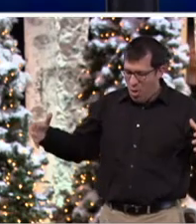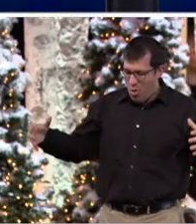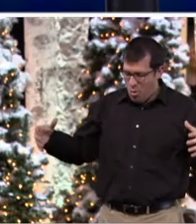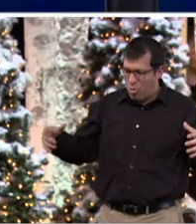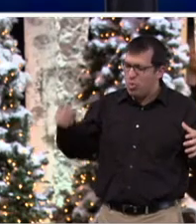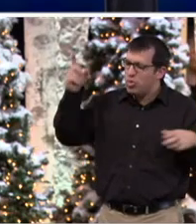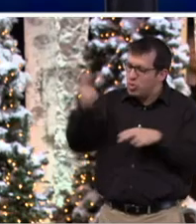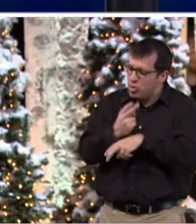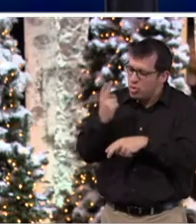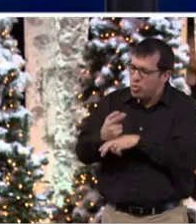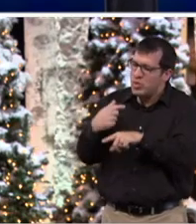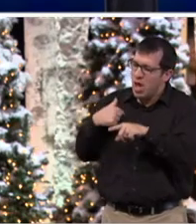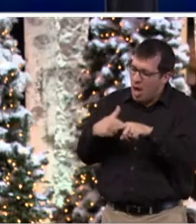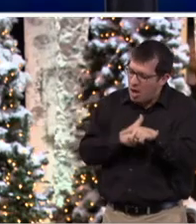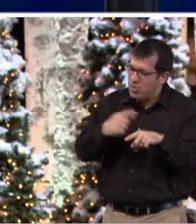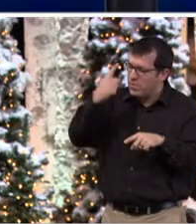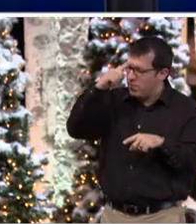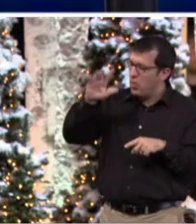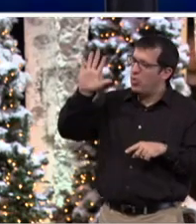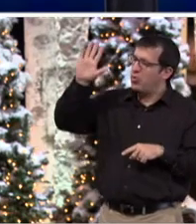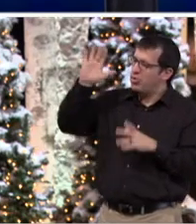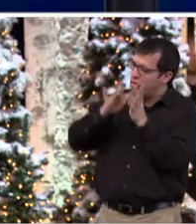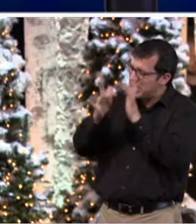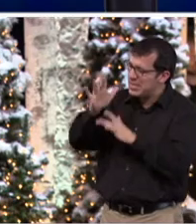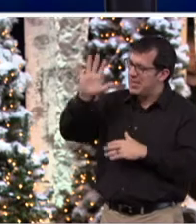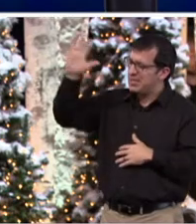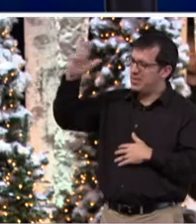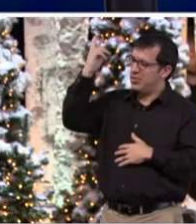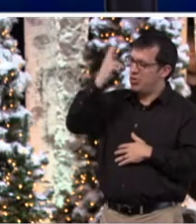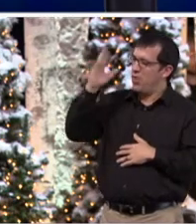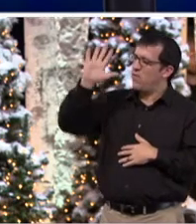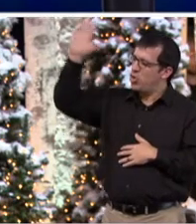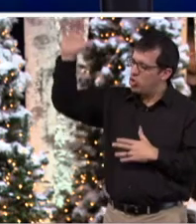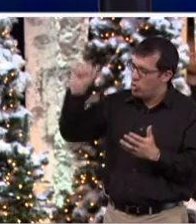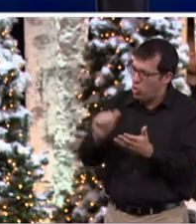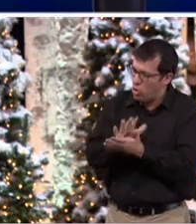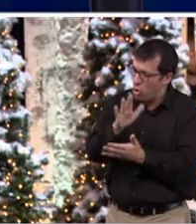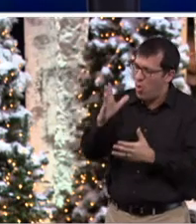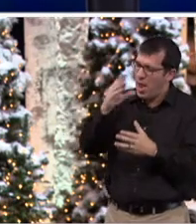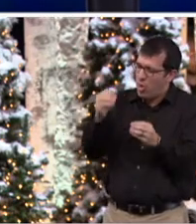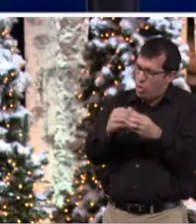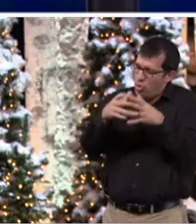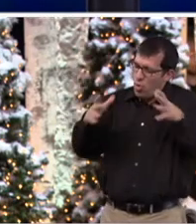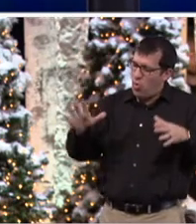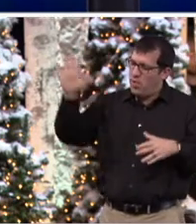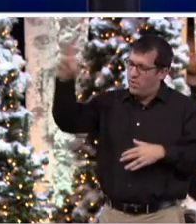Use us for Jesus' sake, for your glory and the growth of your kingdom.